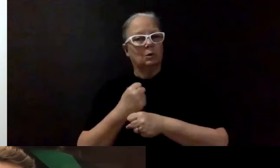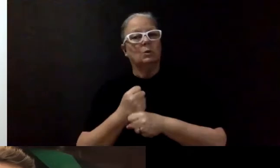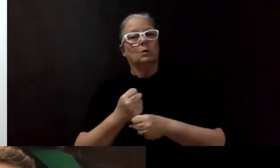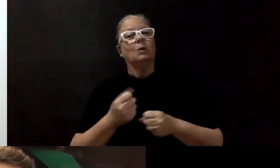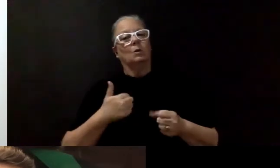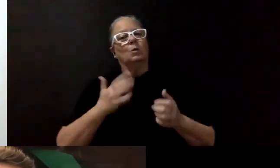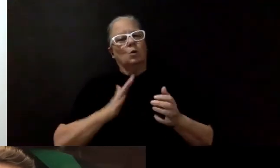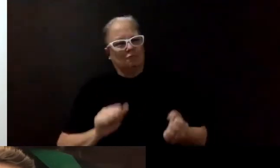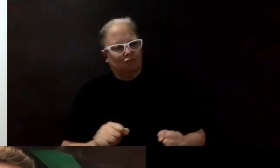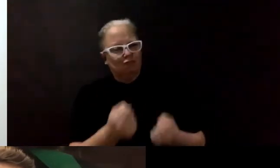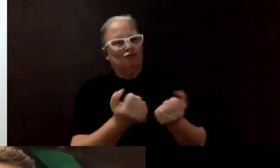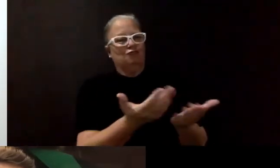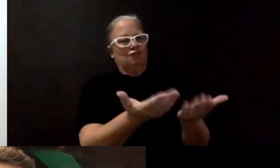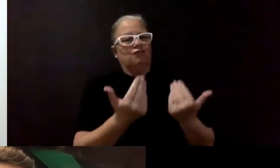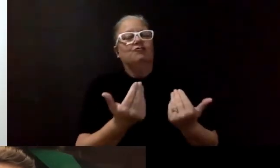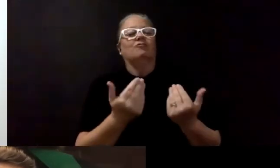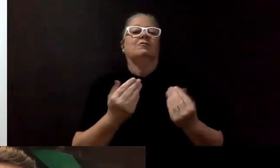community.